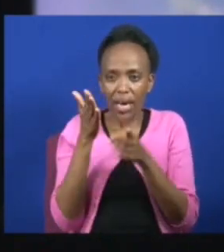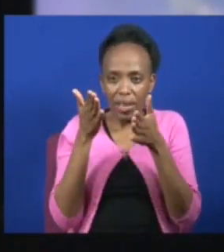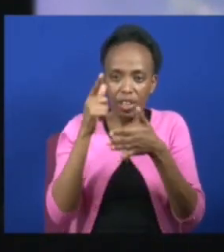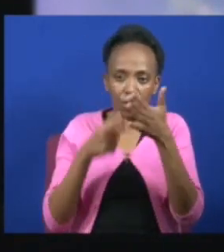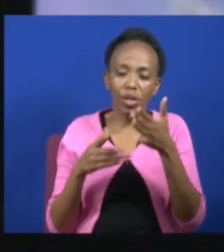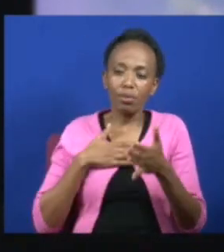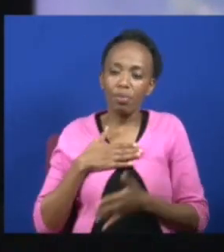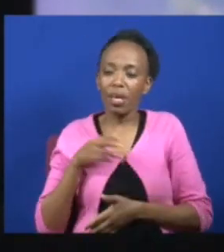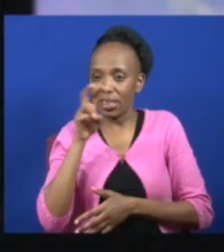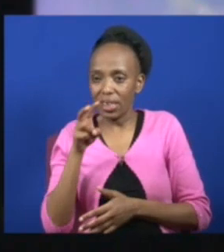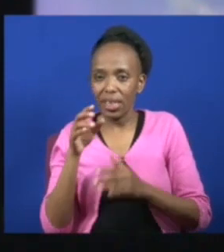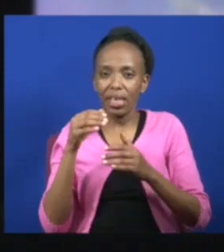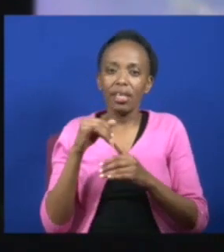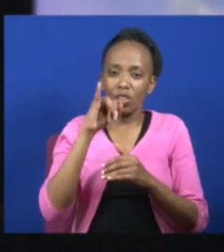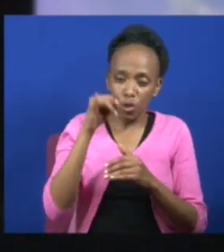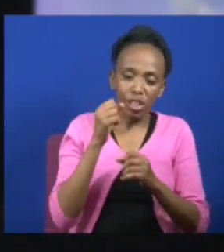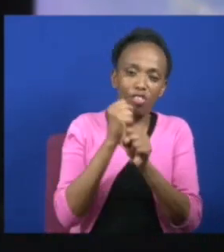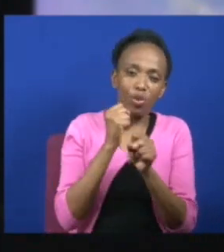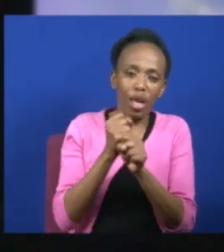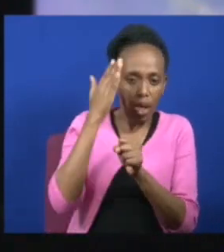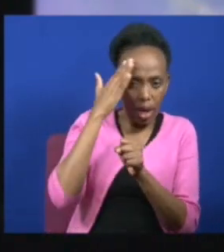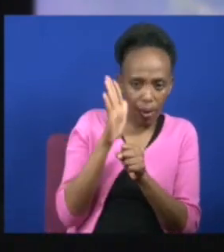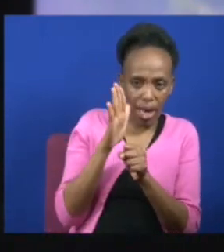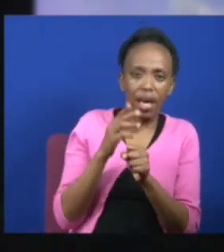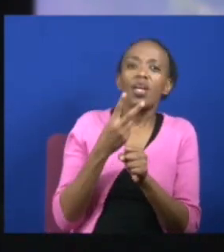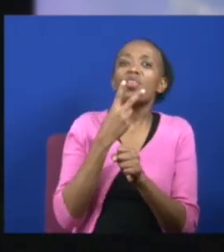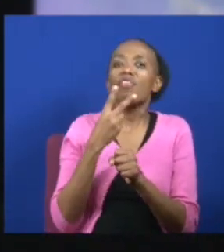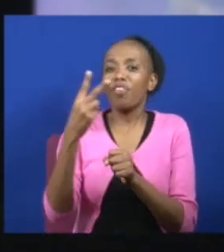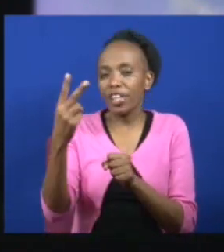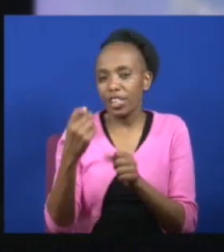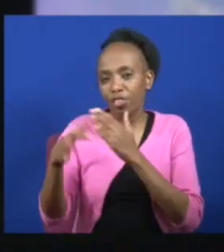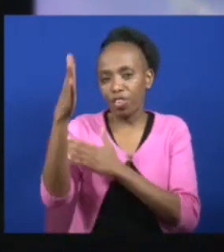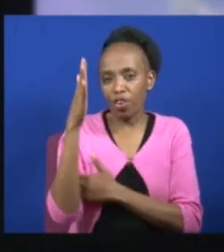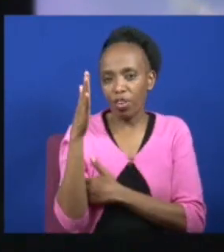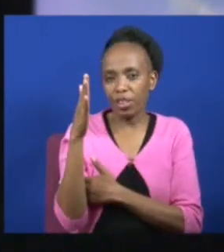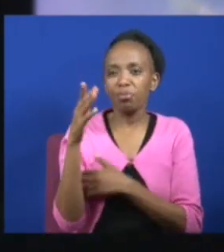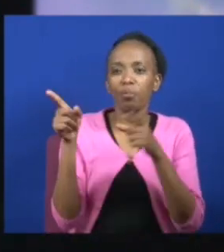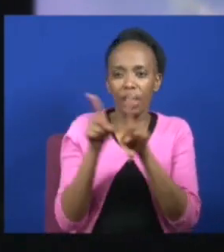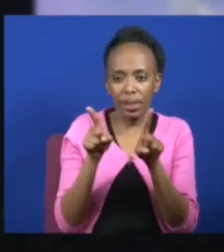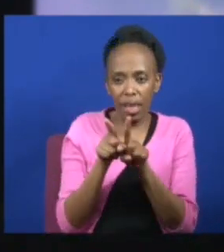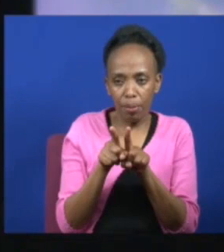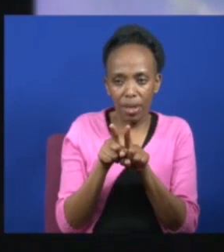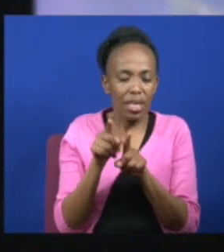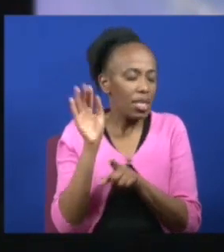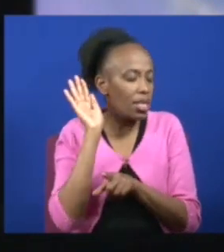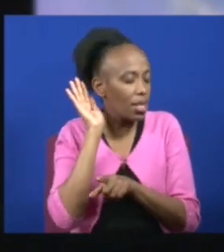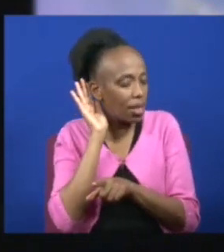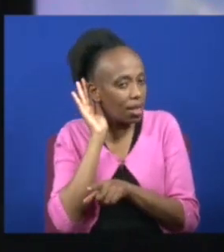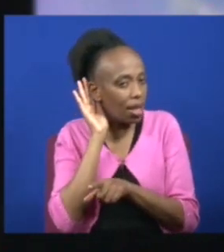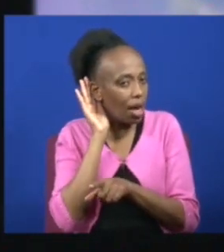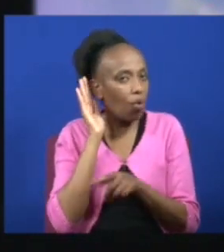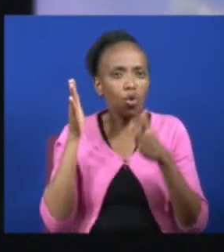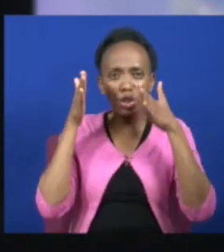This is what I see Joseph doing. He discerned the voice of God. As it were, his ear